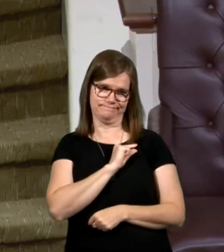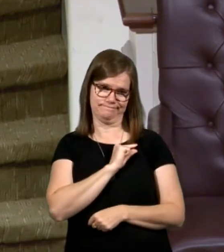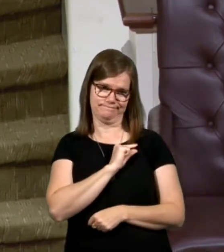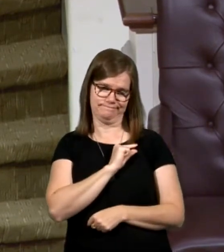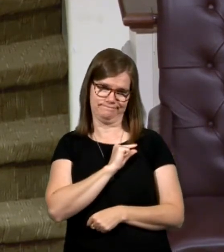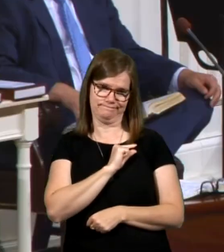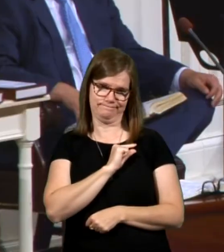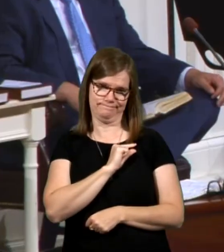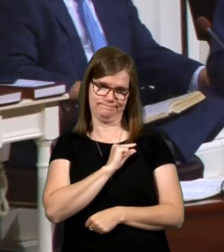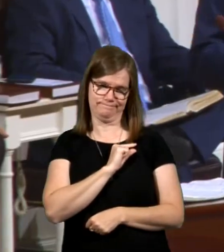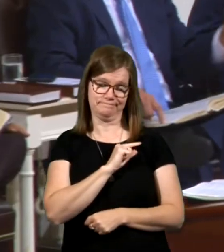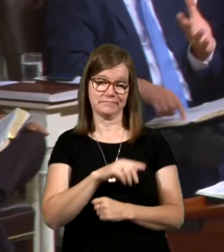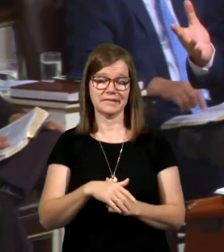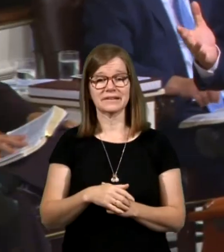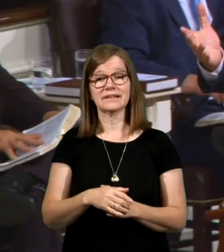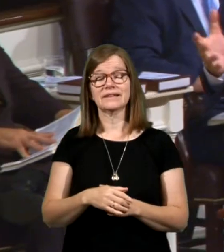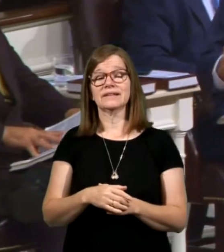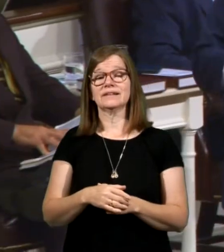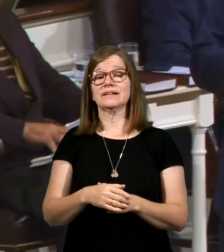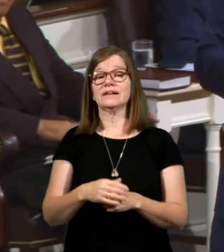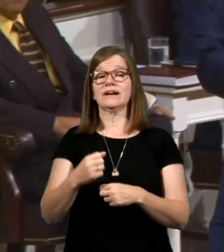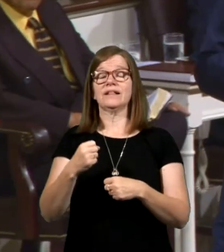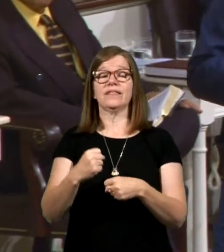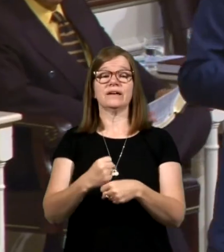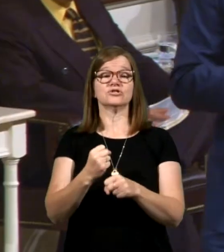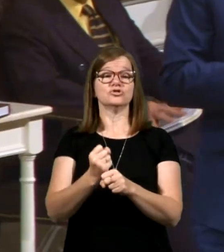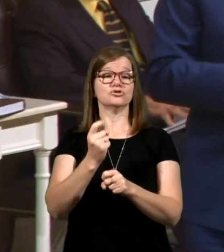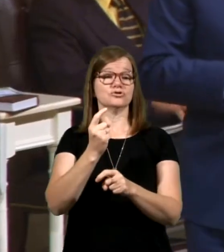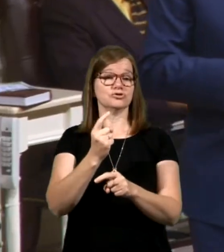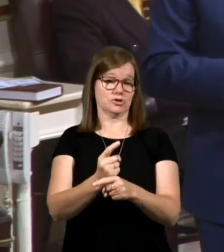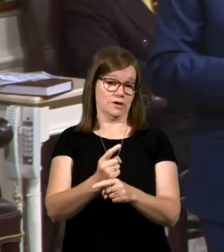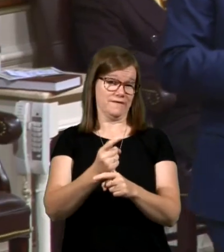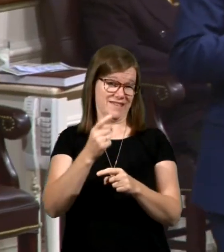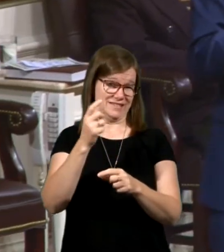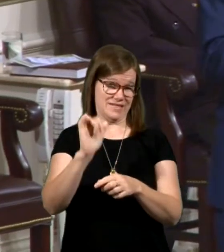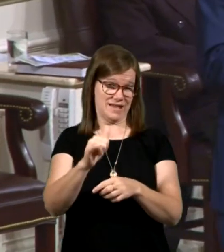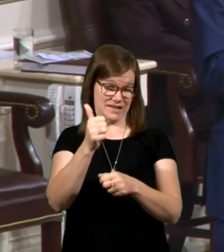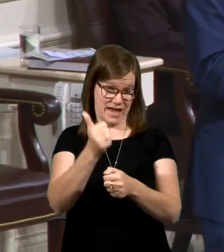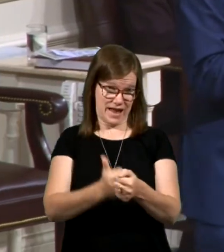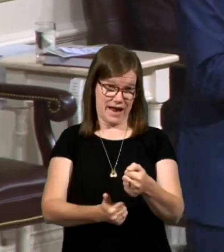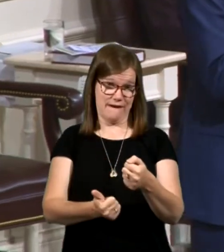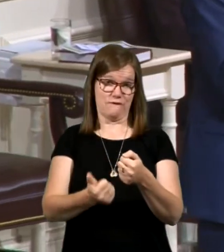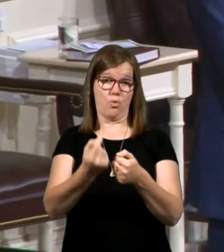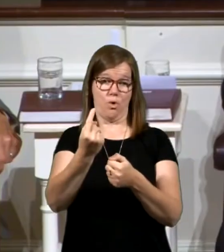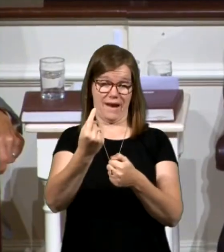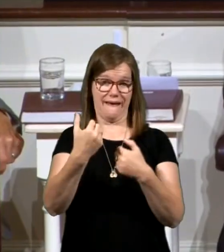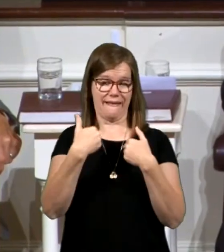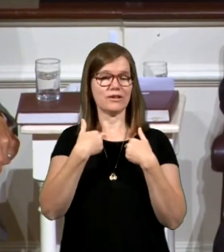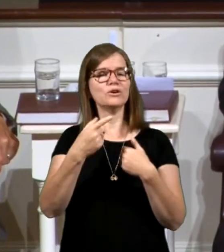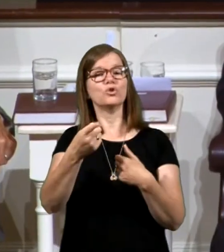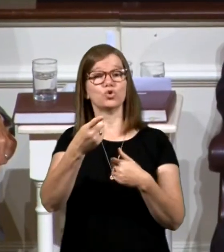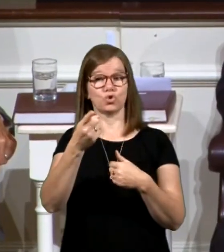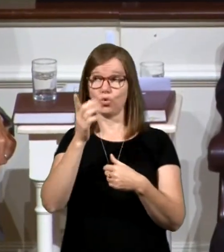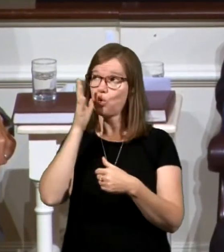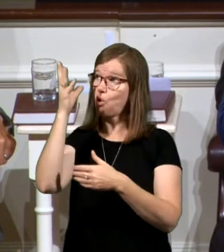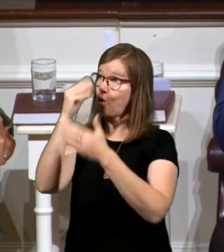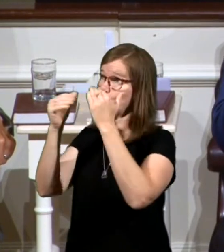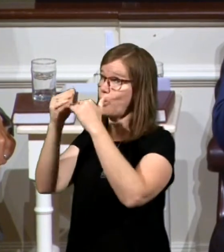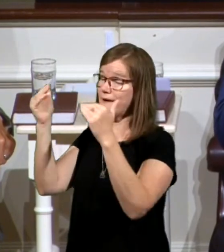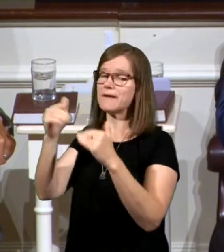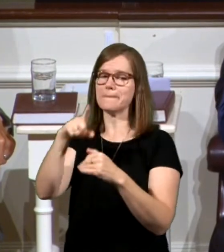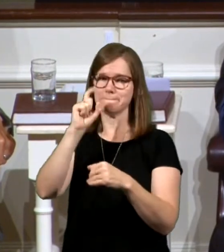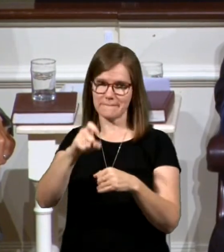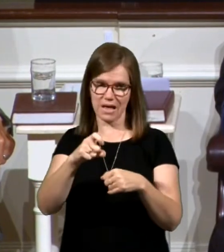See, the theme of justification, the Bible says, everybody has. If you're going to go to heaven, you have to be